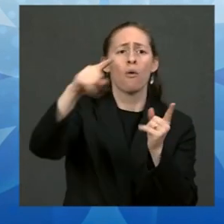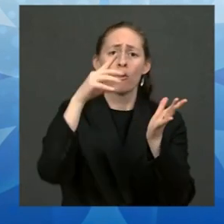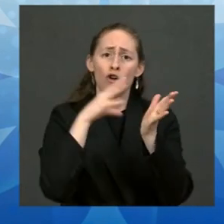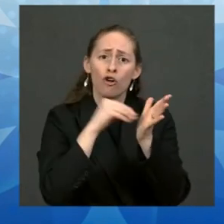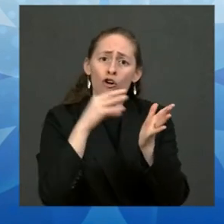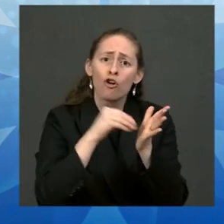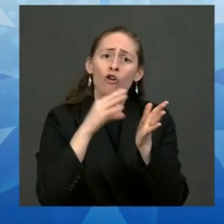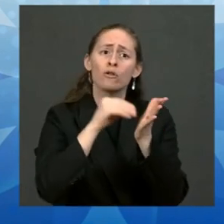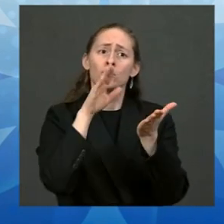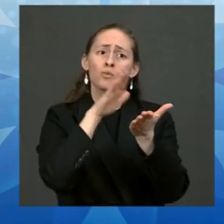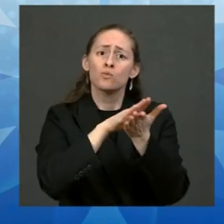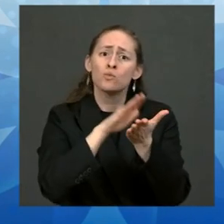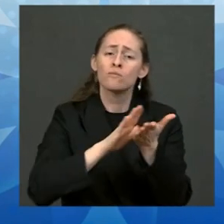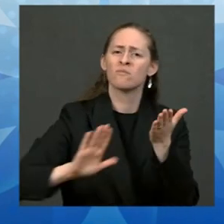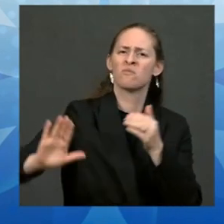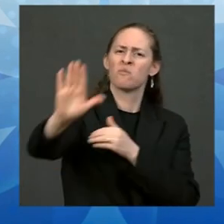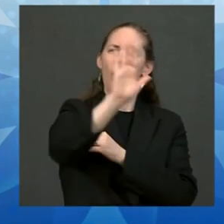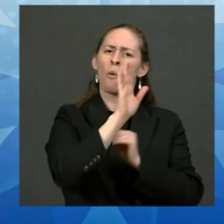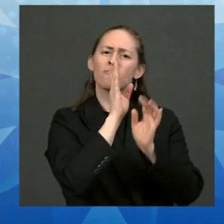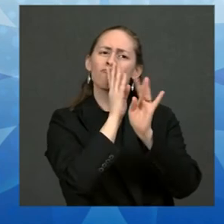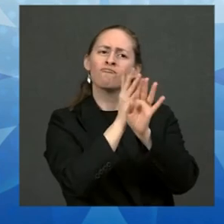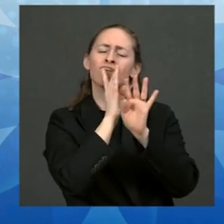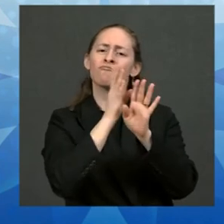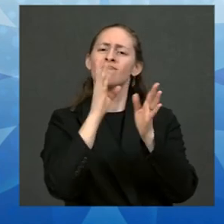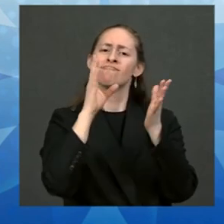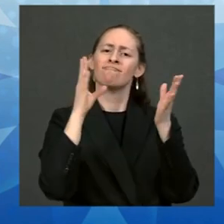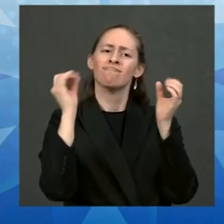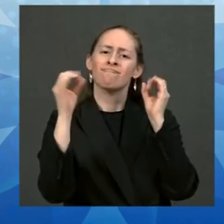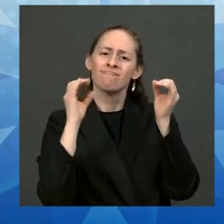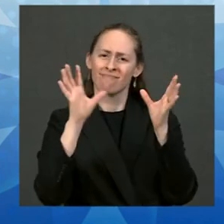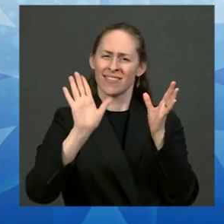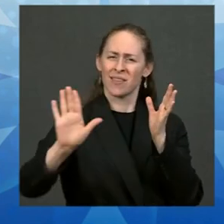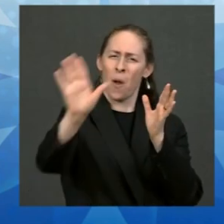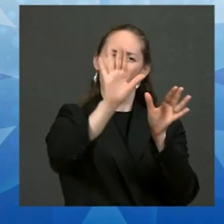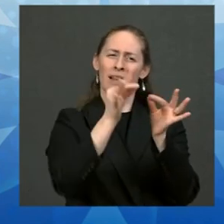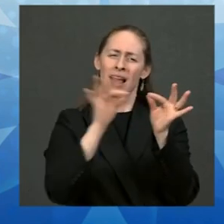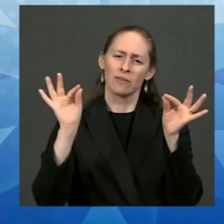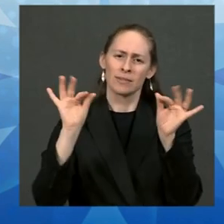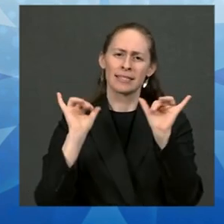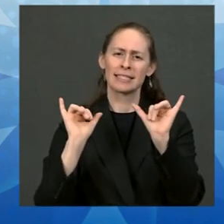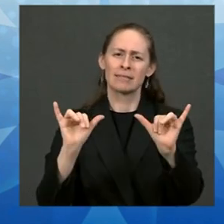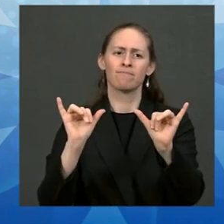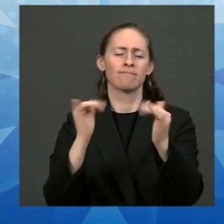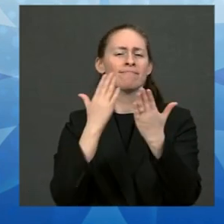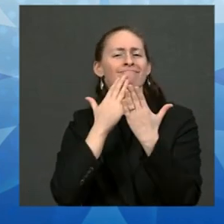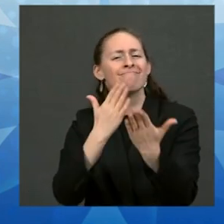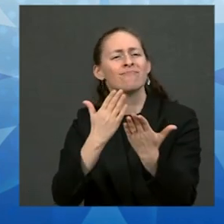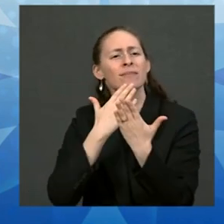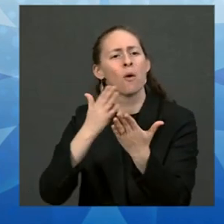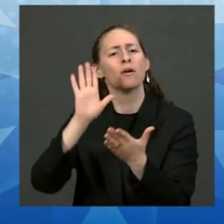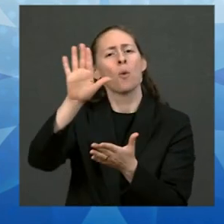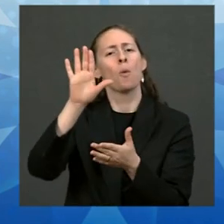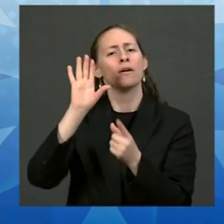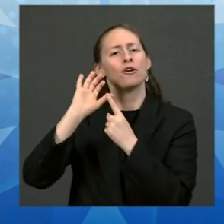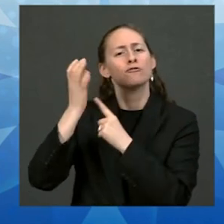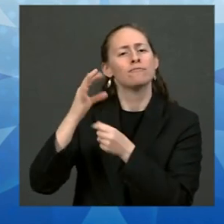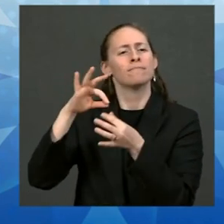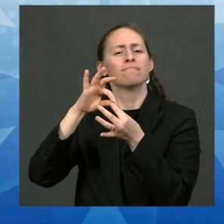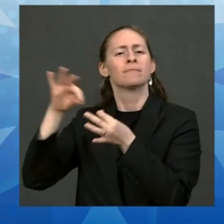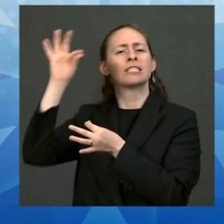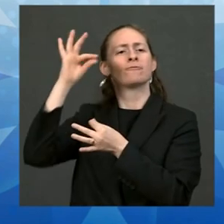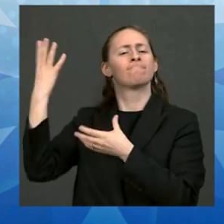your native language, thank you for keeping the spirit of your people alive.